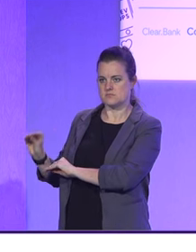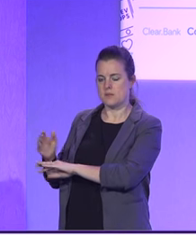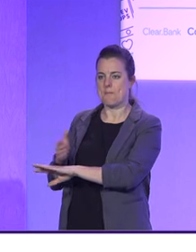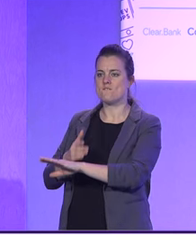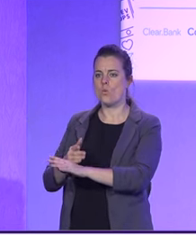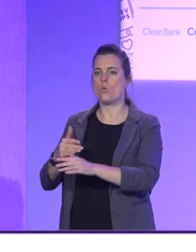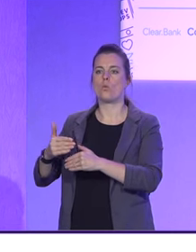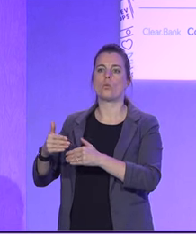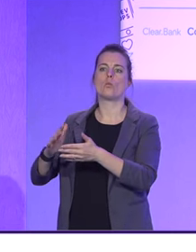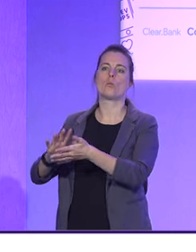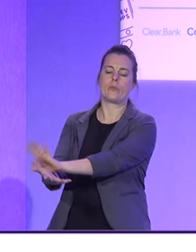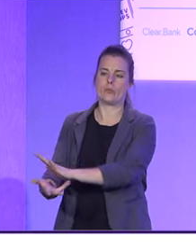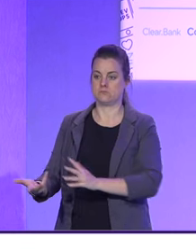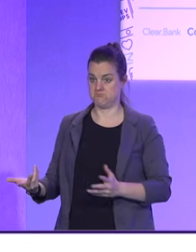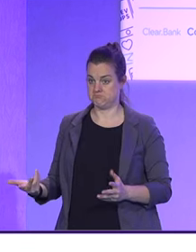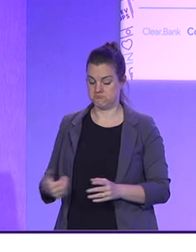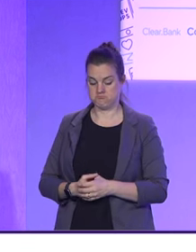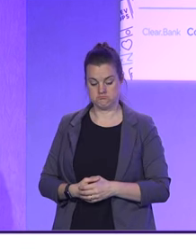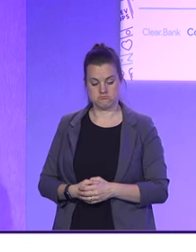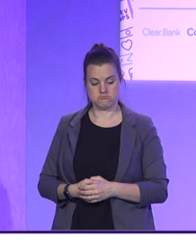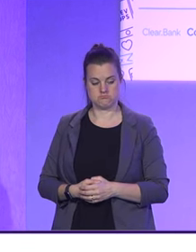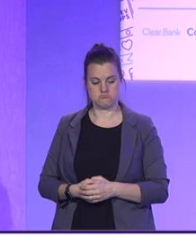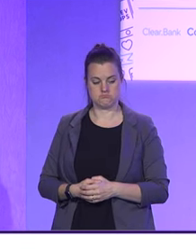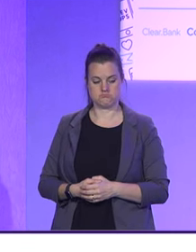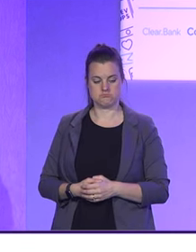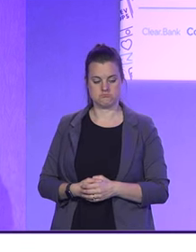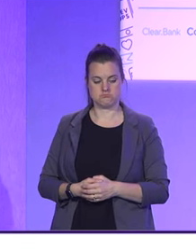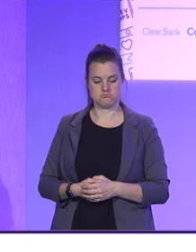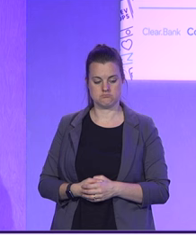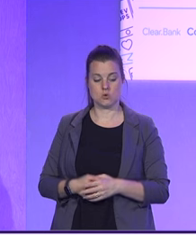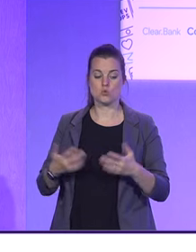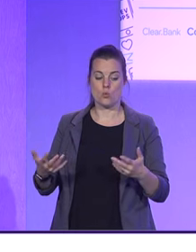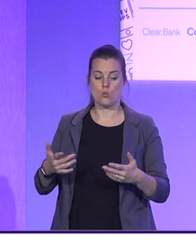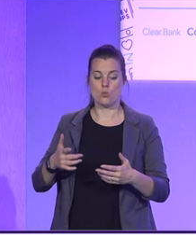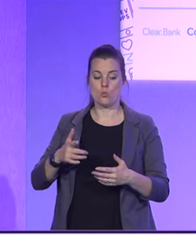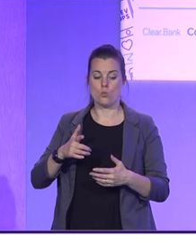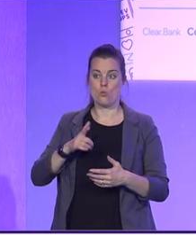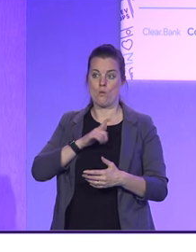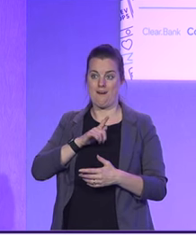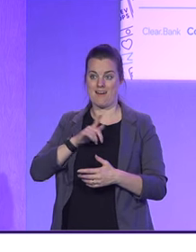we said about why agriculture needs the IT industry and